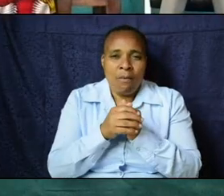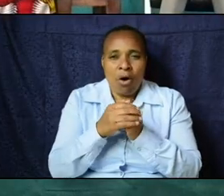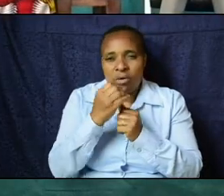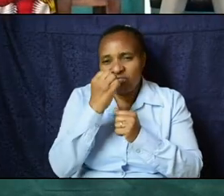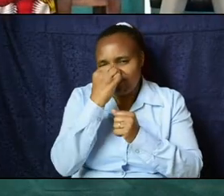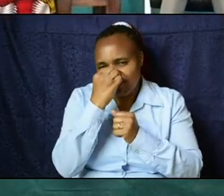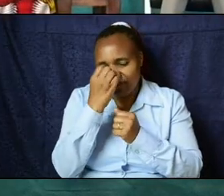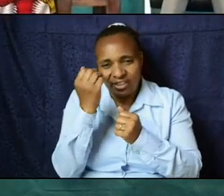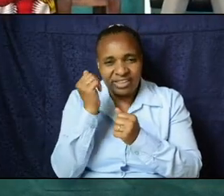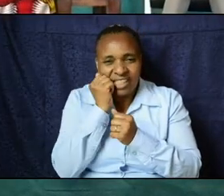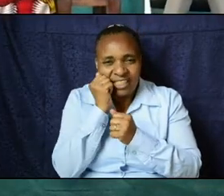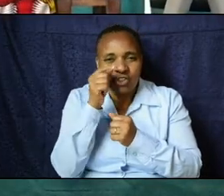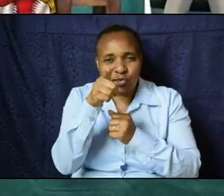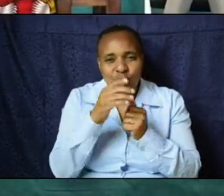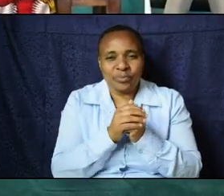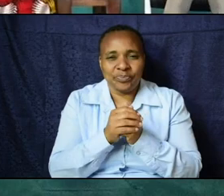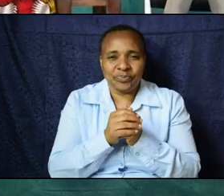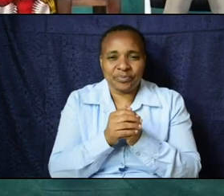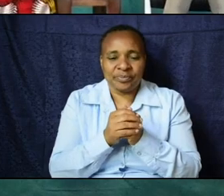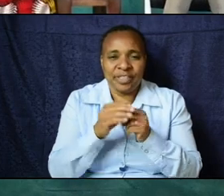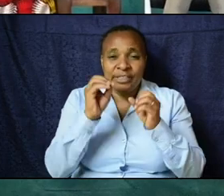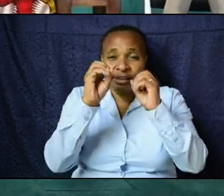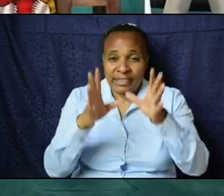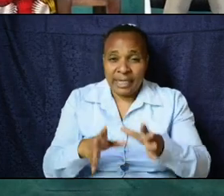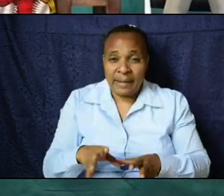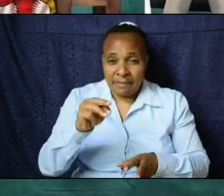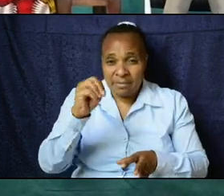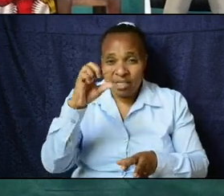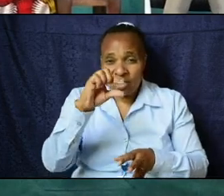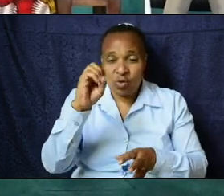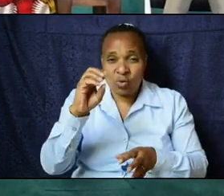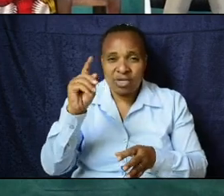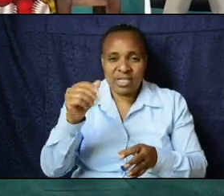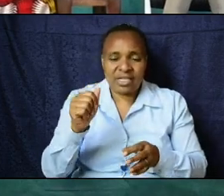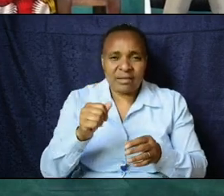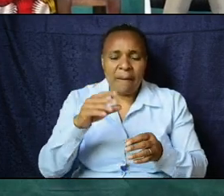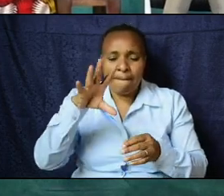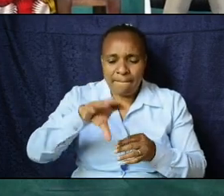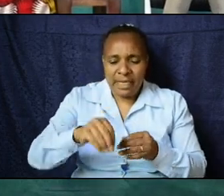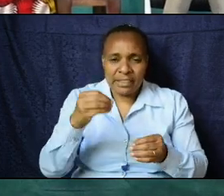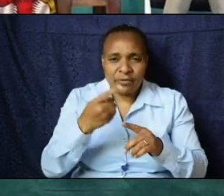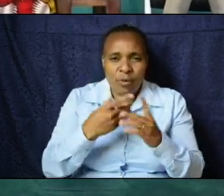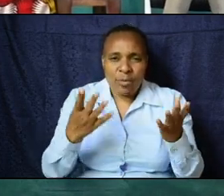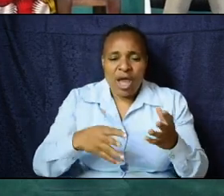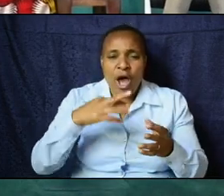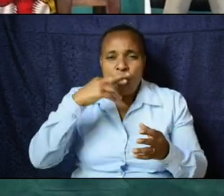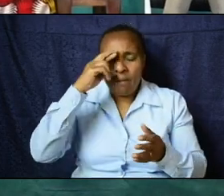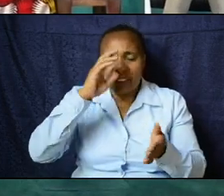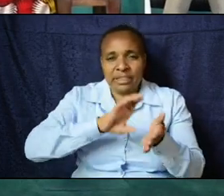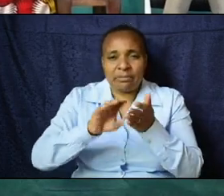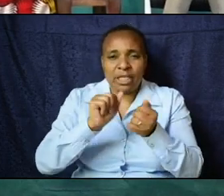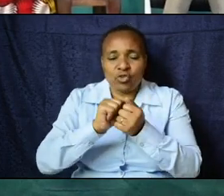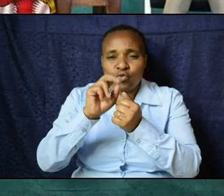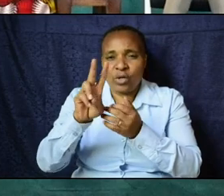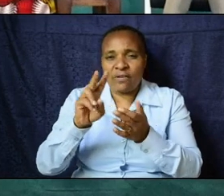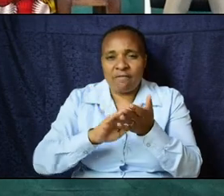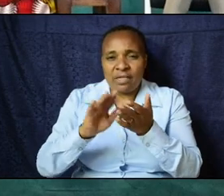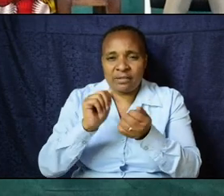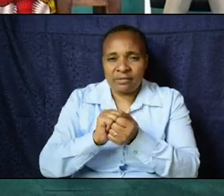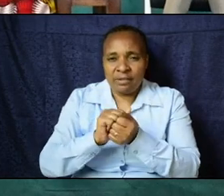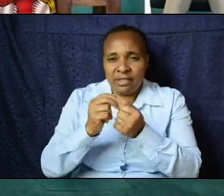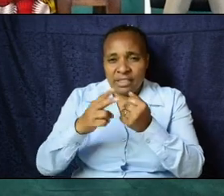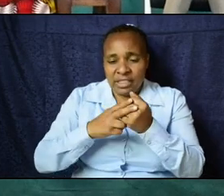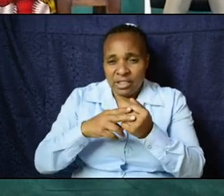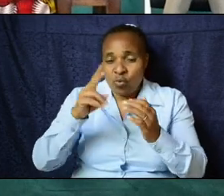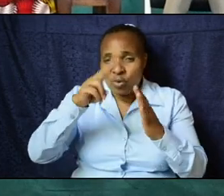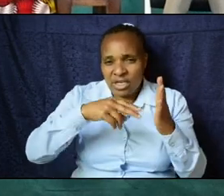Jimmy Gok. All right. I think for me, what I picked the most was Romans 12, verse 17, which was earlier mentioned, or we read